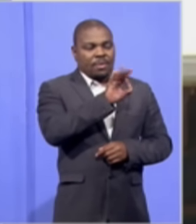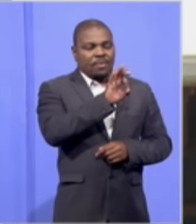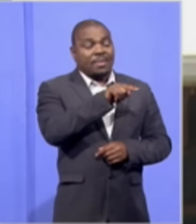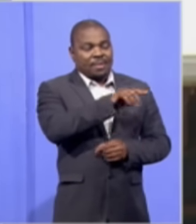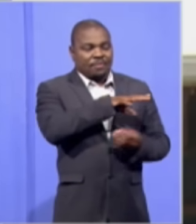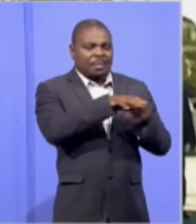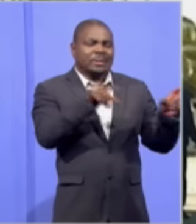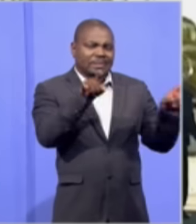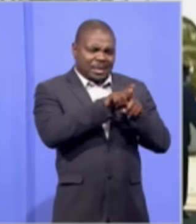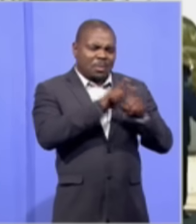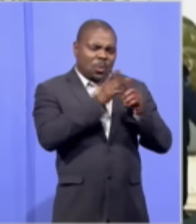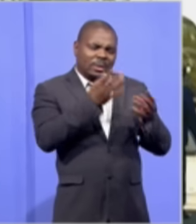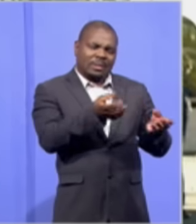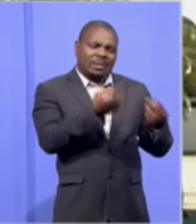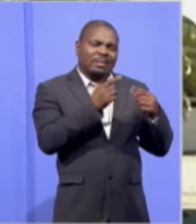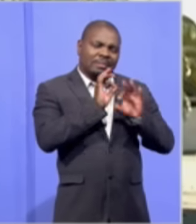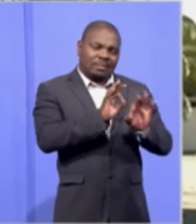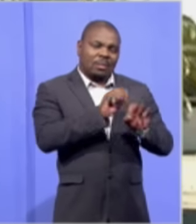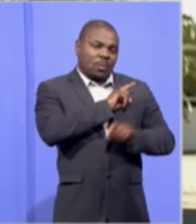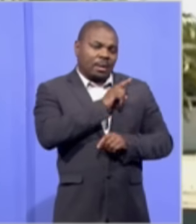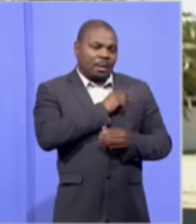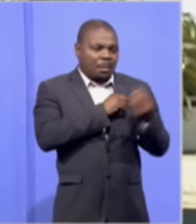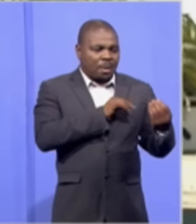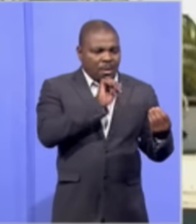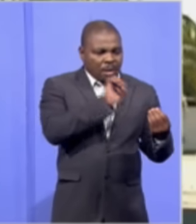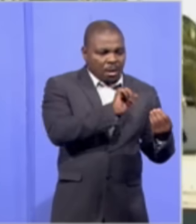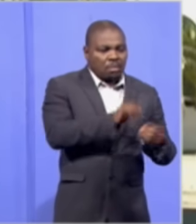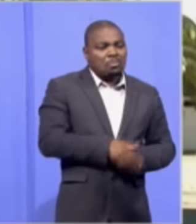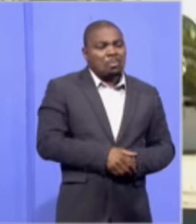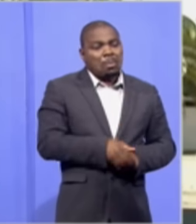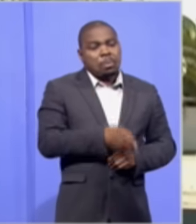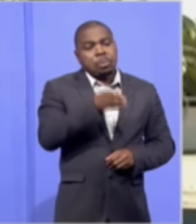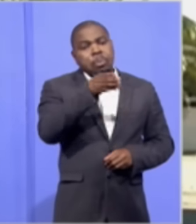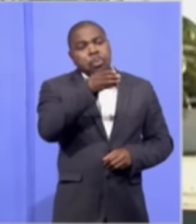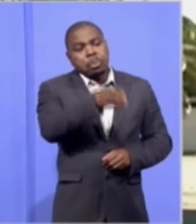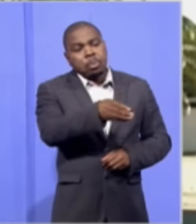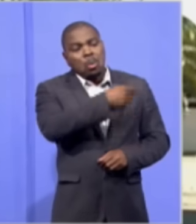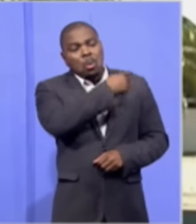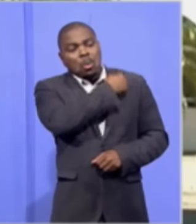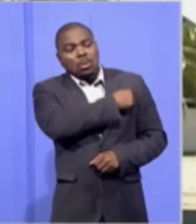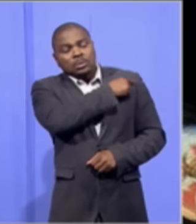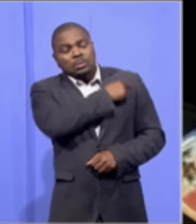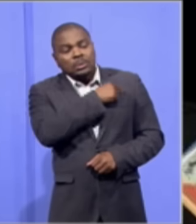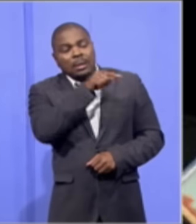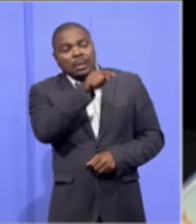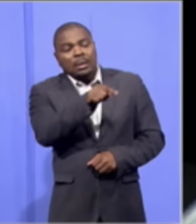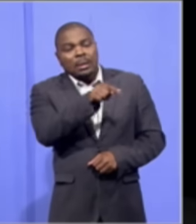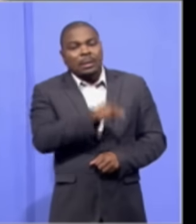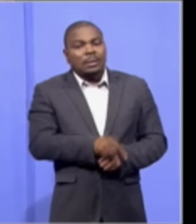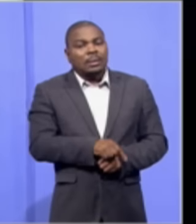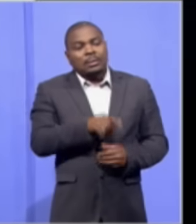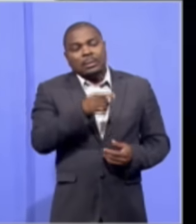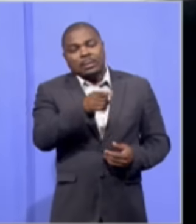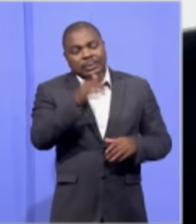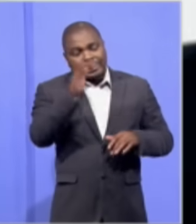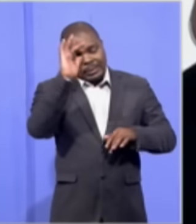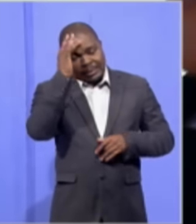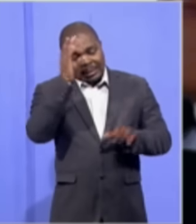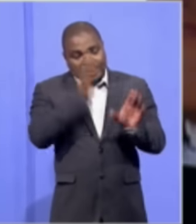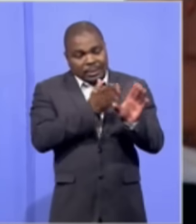dikarabo morago ga gore ngwana wa bona a timele fa a ne a amogetswe mo phaposing ya batho ba ba nang le malwetsi